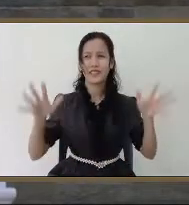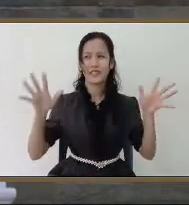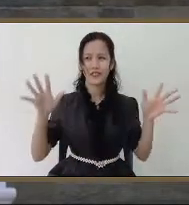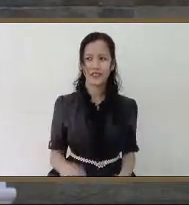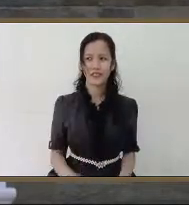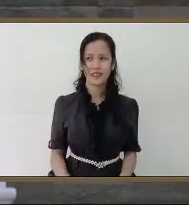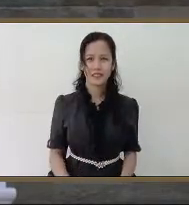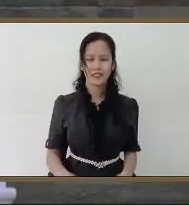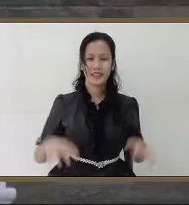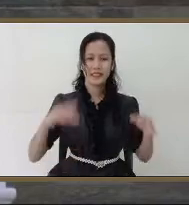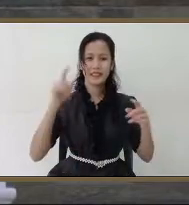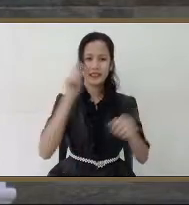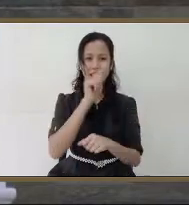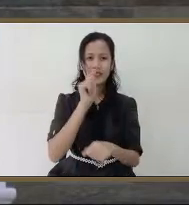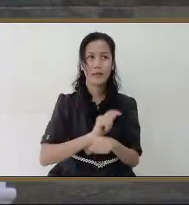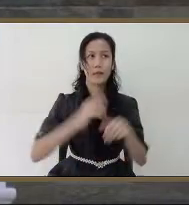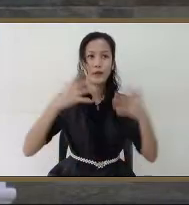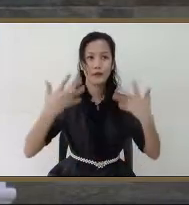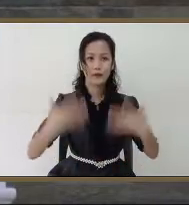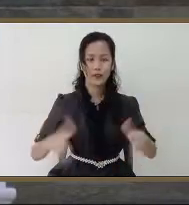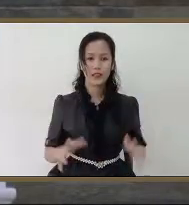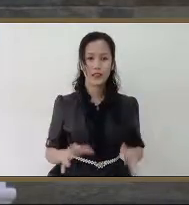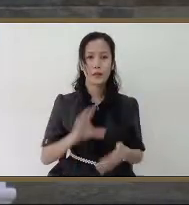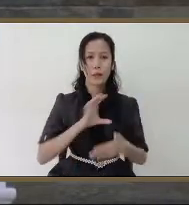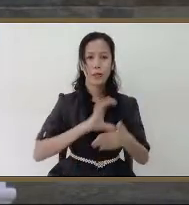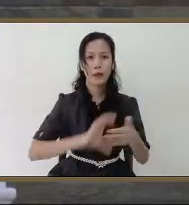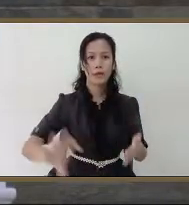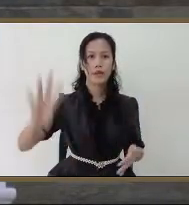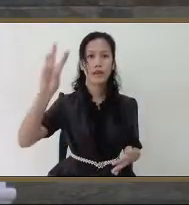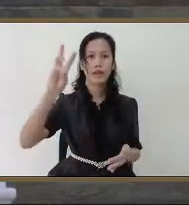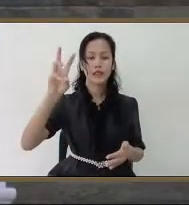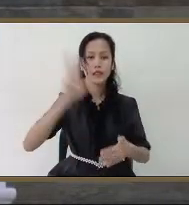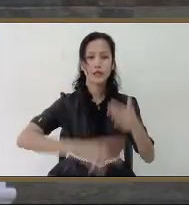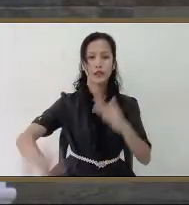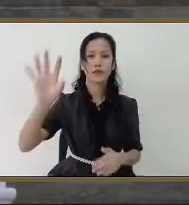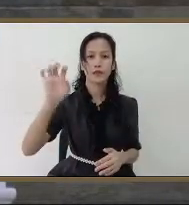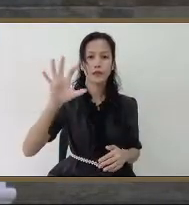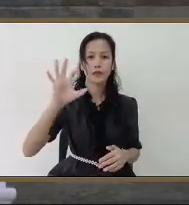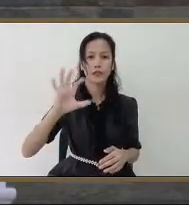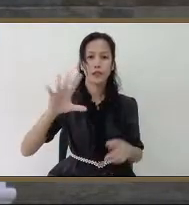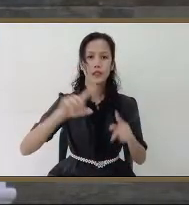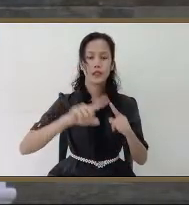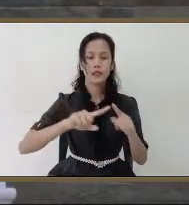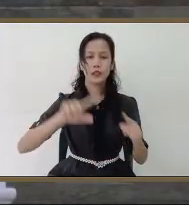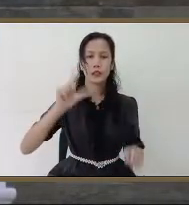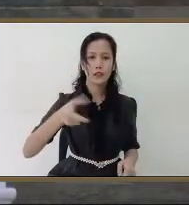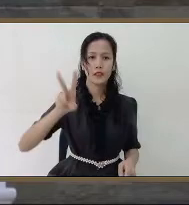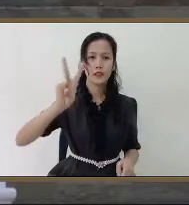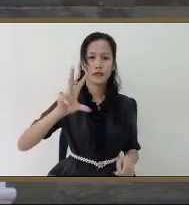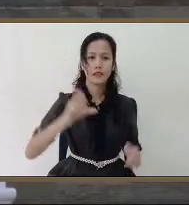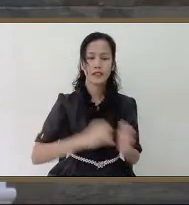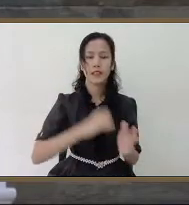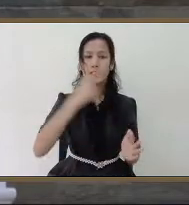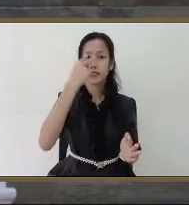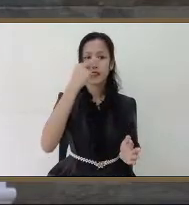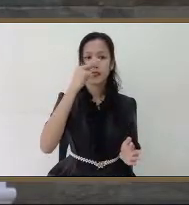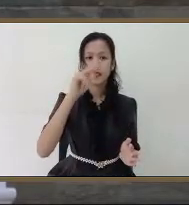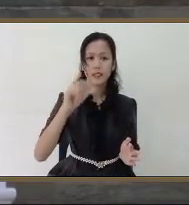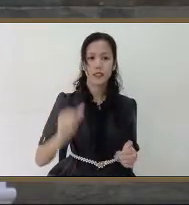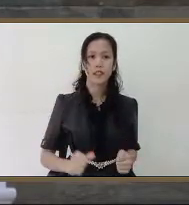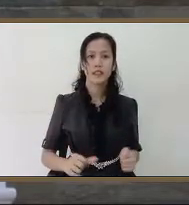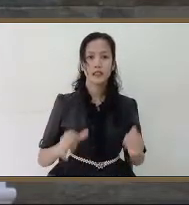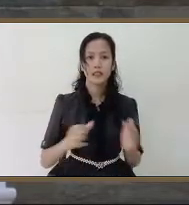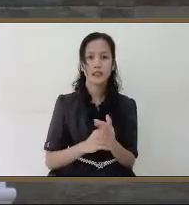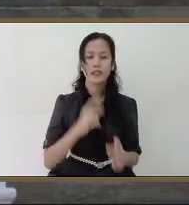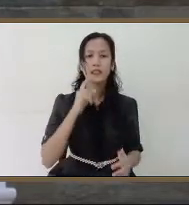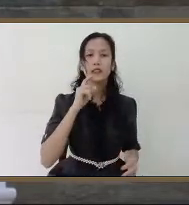was finished. In chapter 6, verse 15 to 22, makikita po natin dyan, ang kapahayagan naman yan sa spiritual